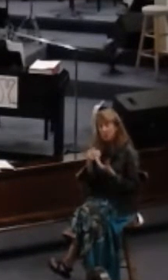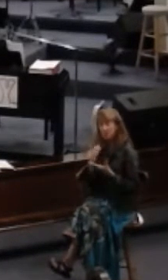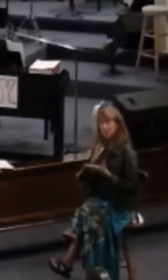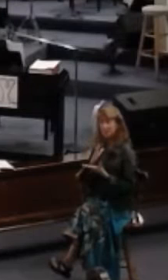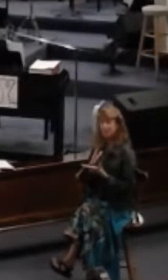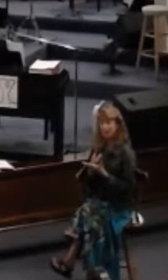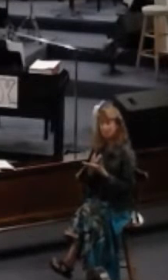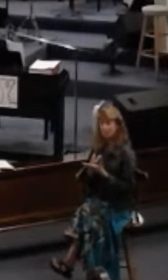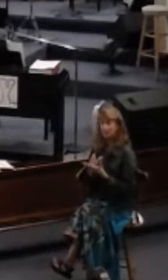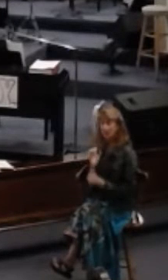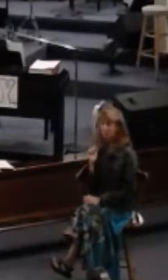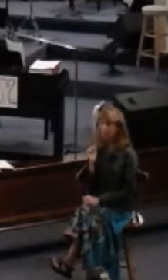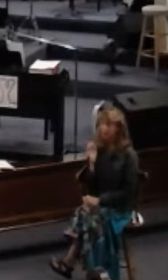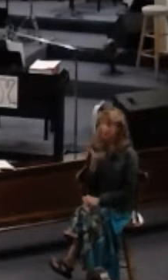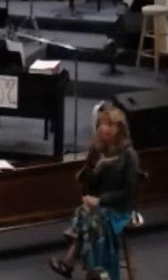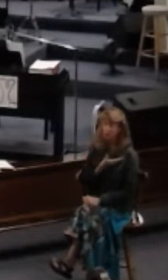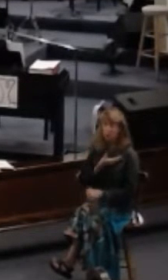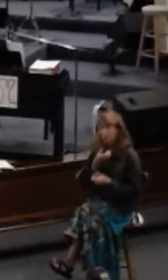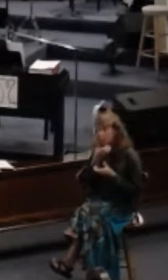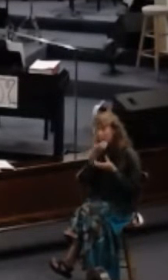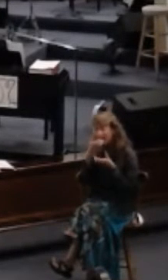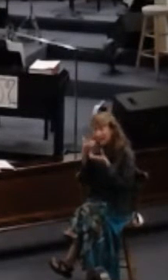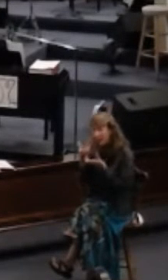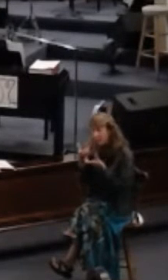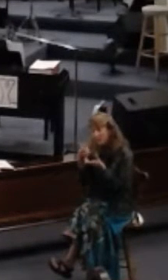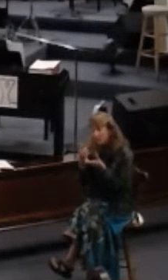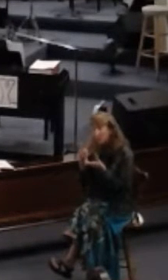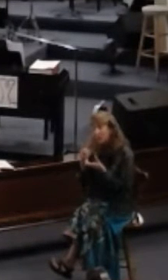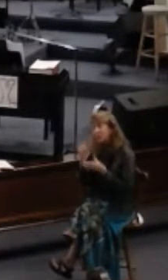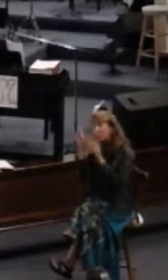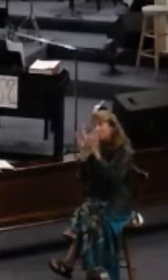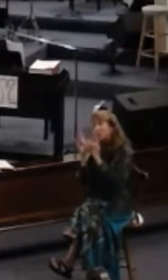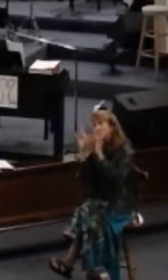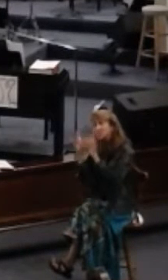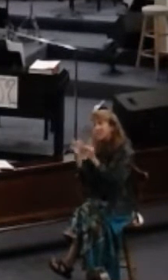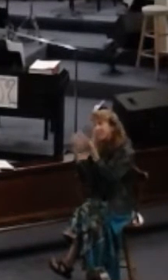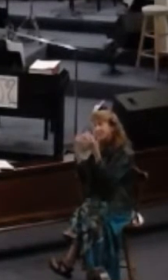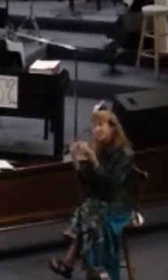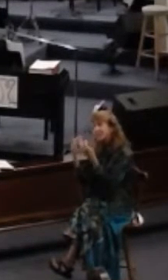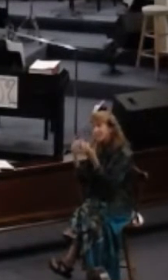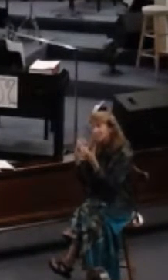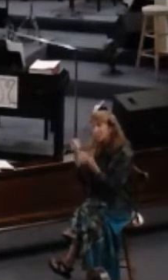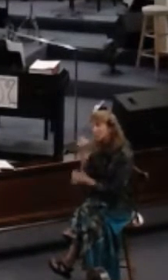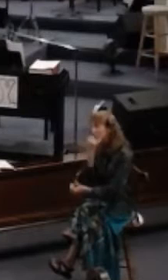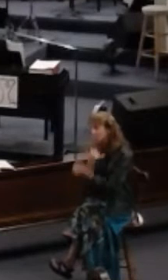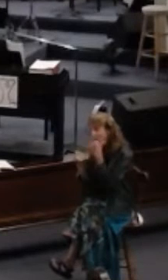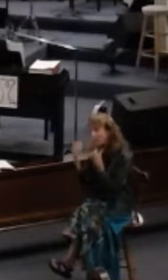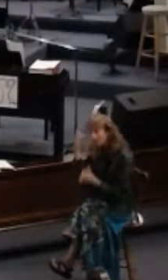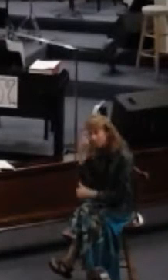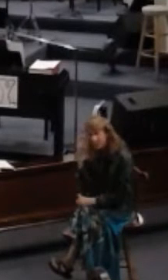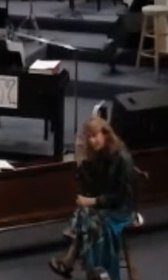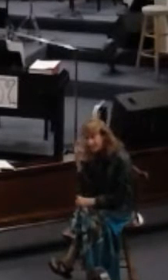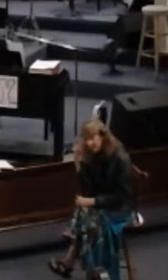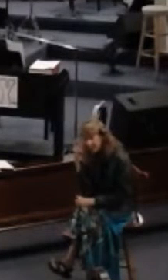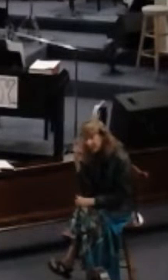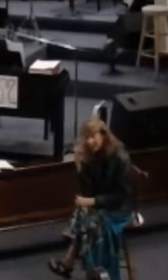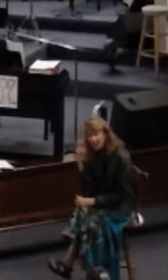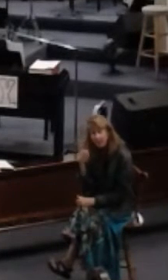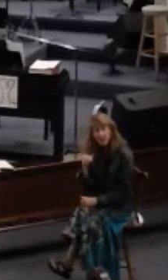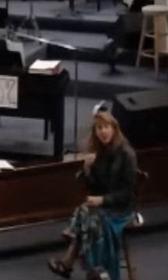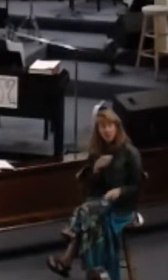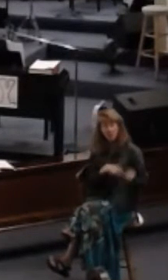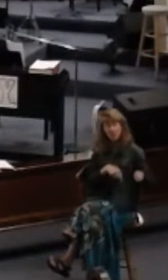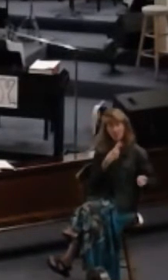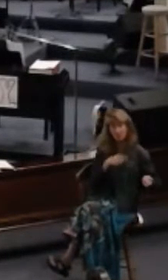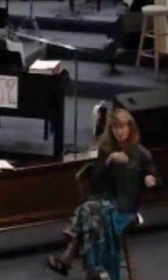of the undeserving for mercy must go unanswered." Judge continued by saying, "Pity was a defect of